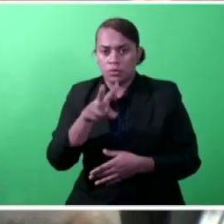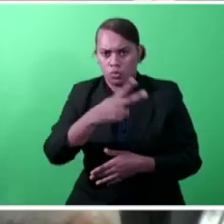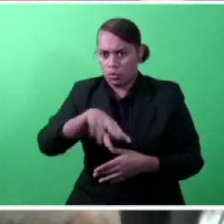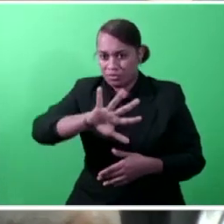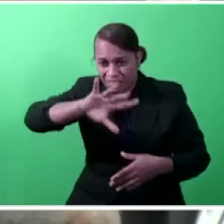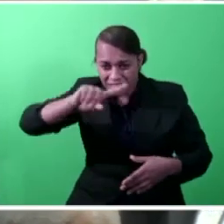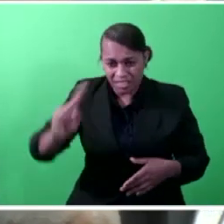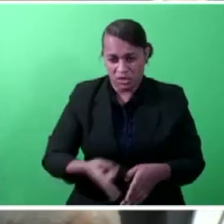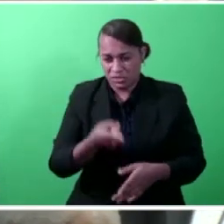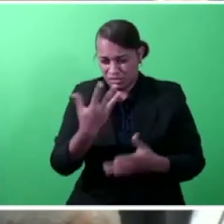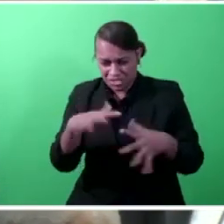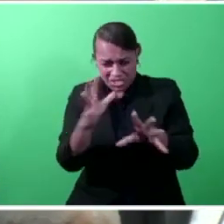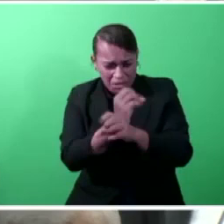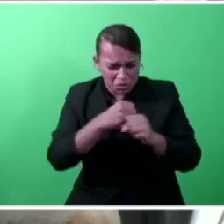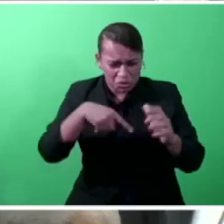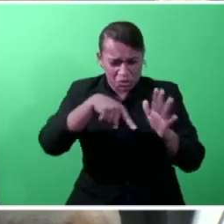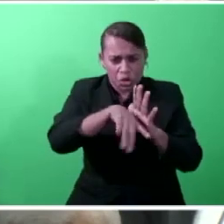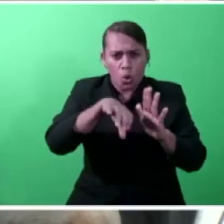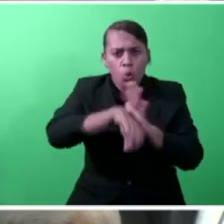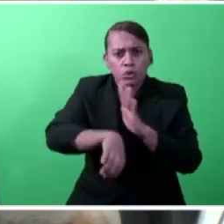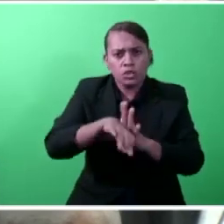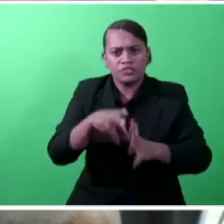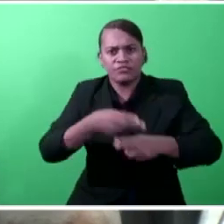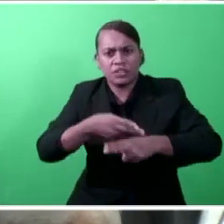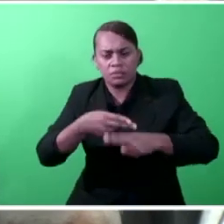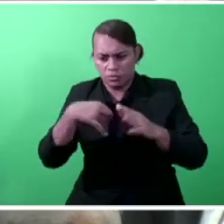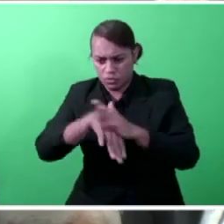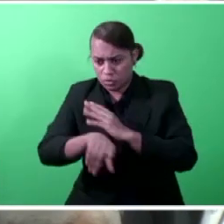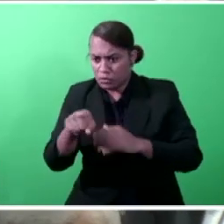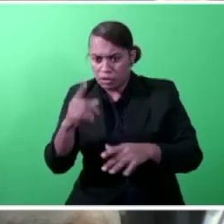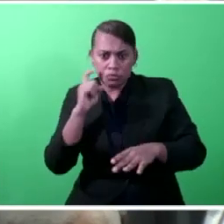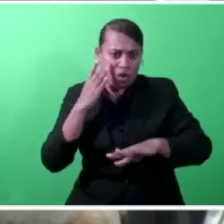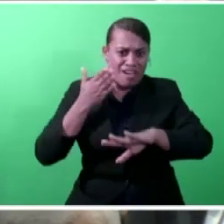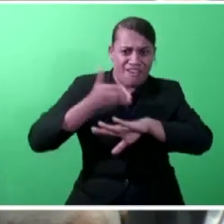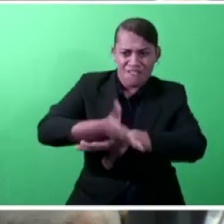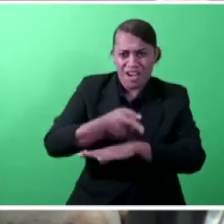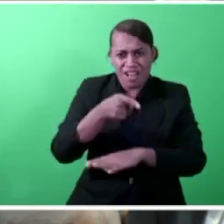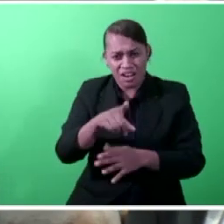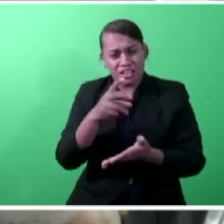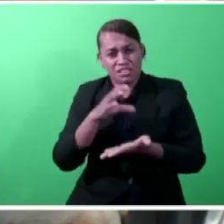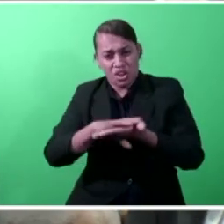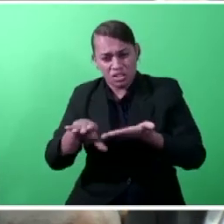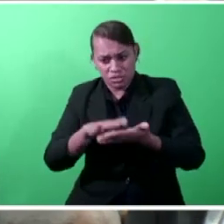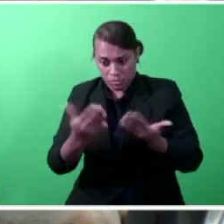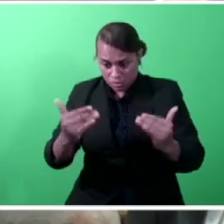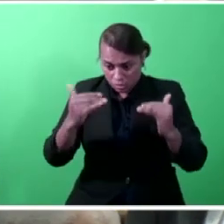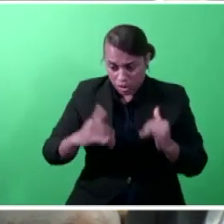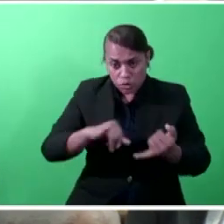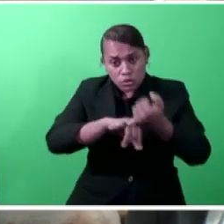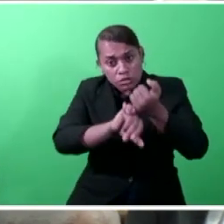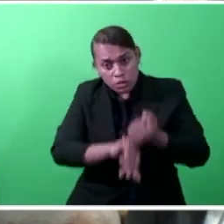damage, Western Division slightly over $2 million worth of damages, and the Central Division with